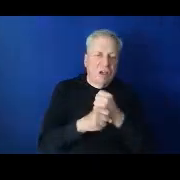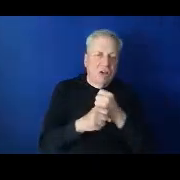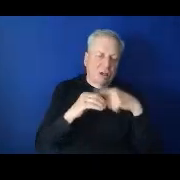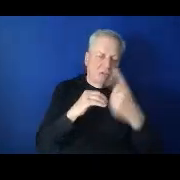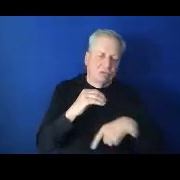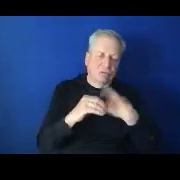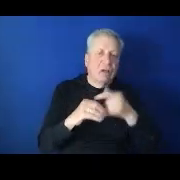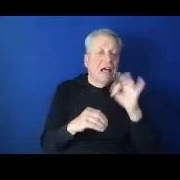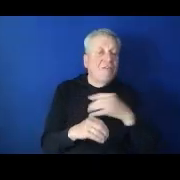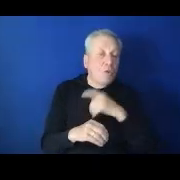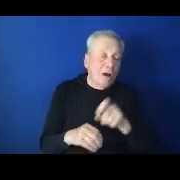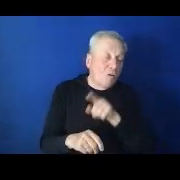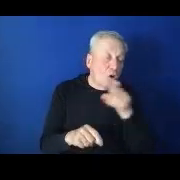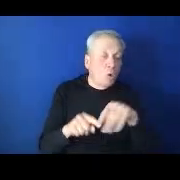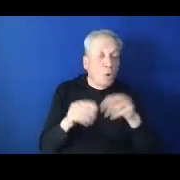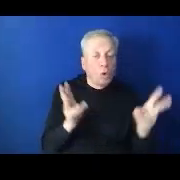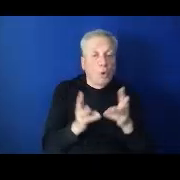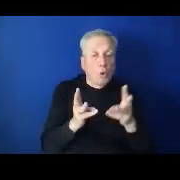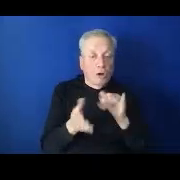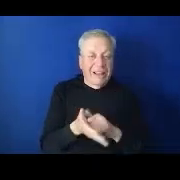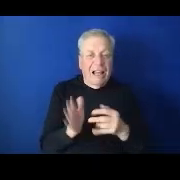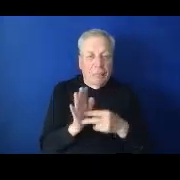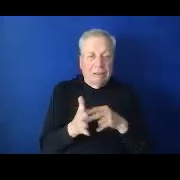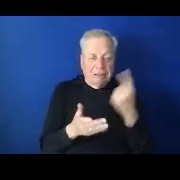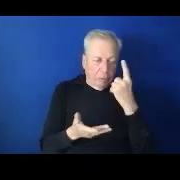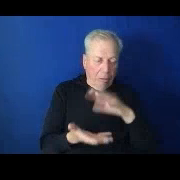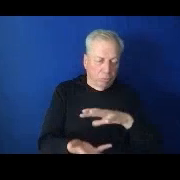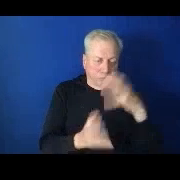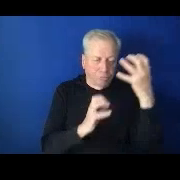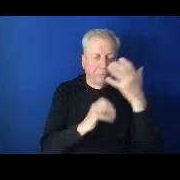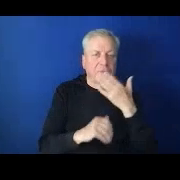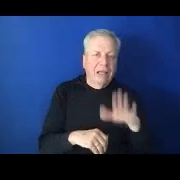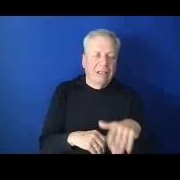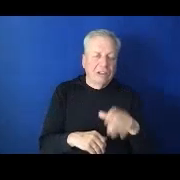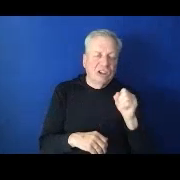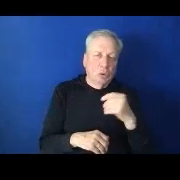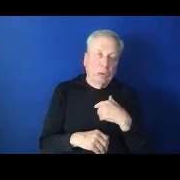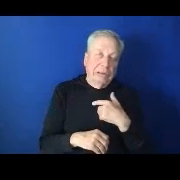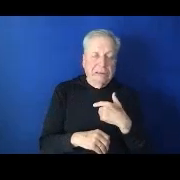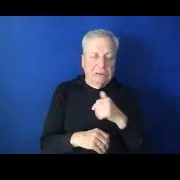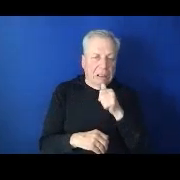If we have to go up in the winter, that means something has really gone bad. We try not to.